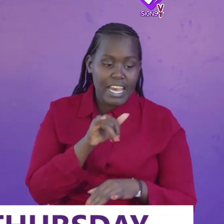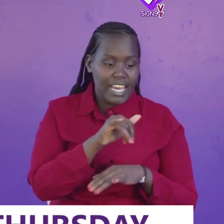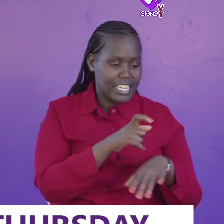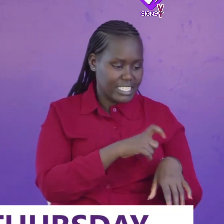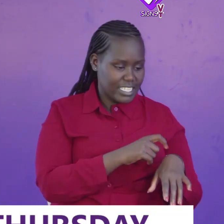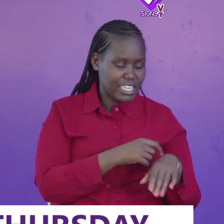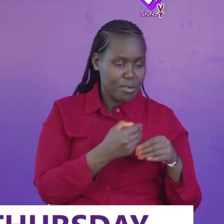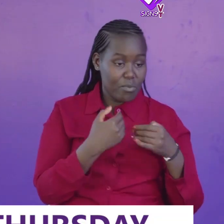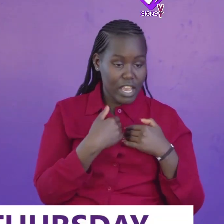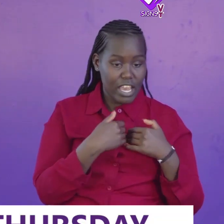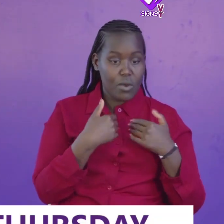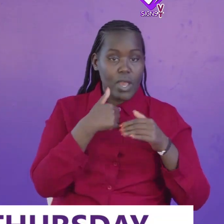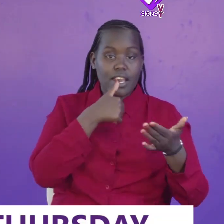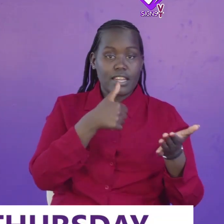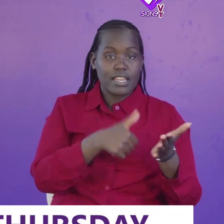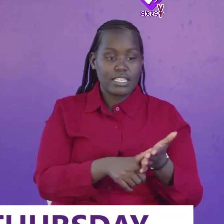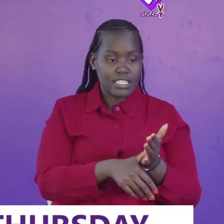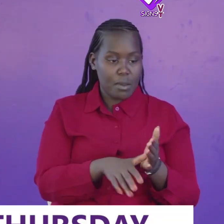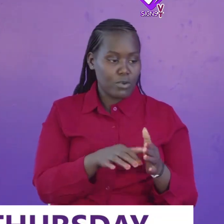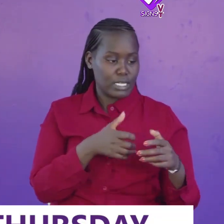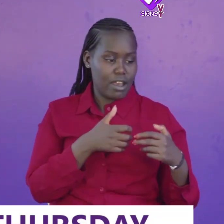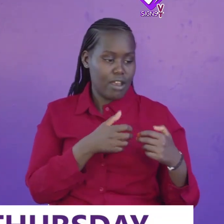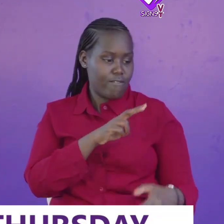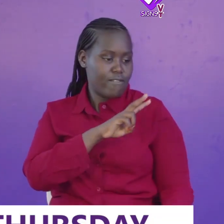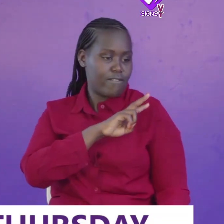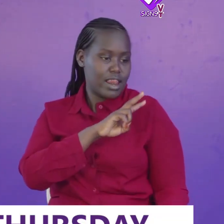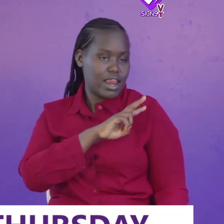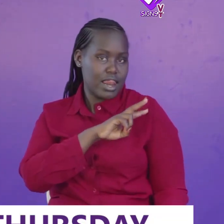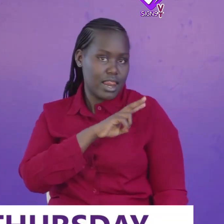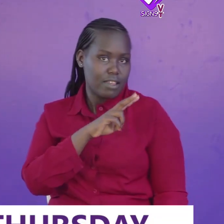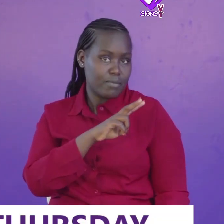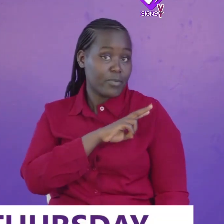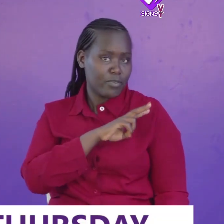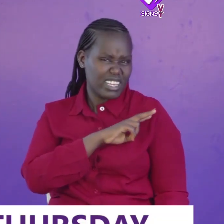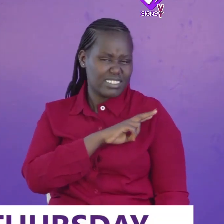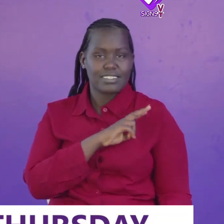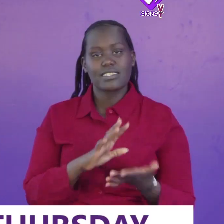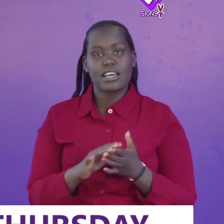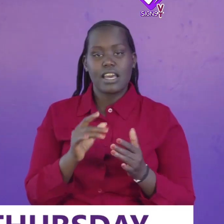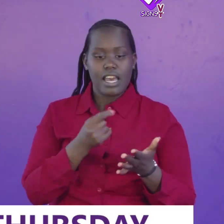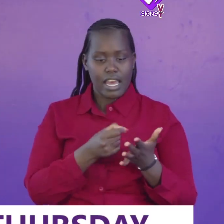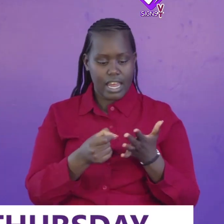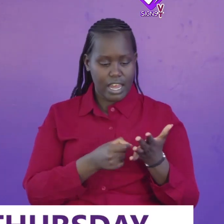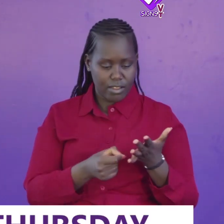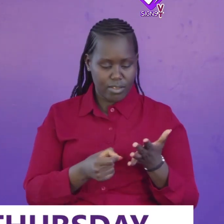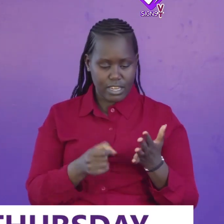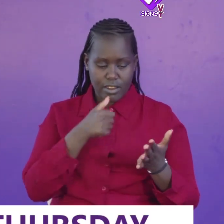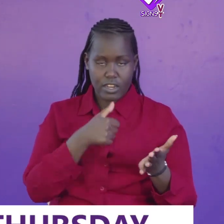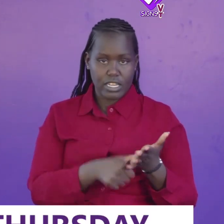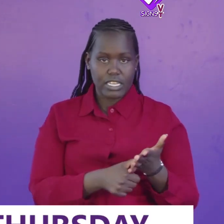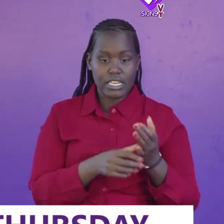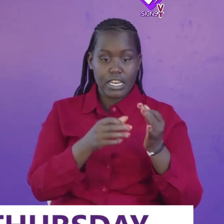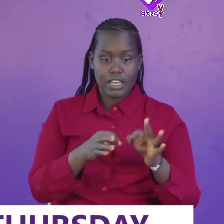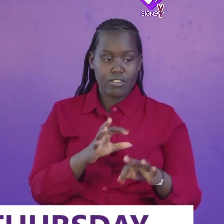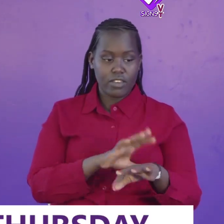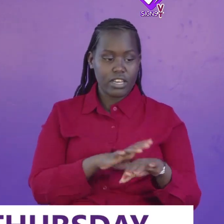those letters. Ilikuwa time ya Valentine's Day. Because uko walikuwa wanatukubalisha tuandikiane letters. So ukipata